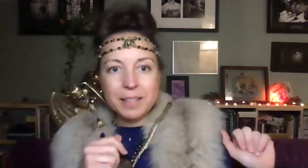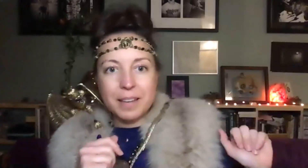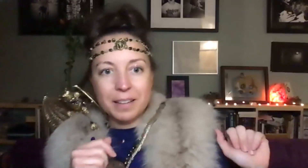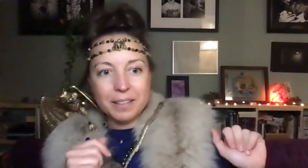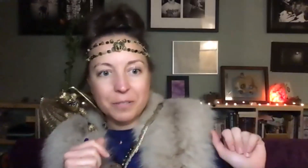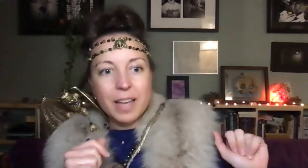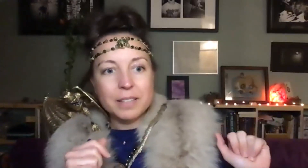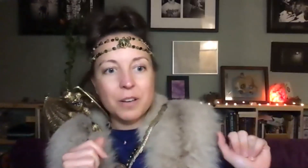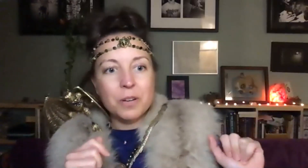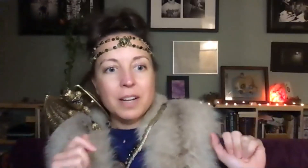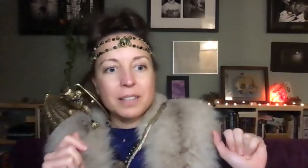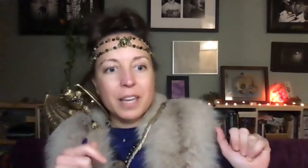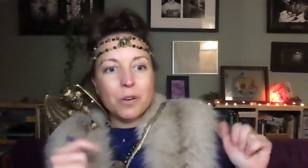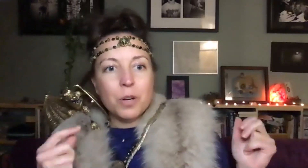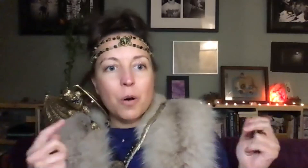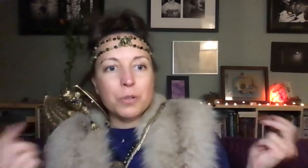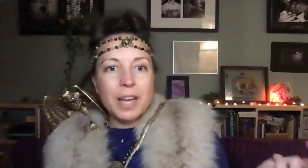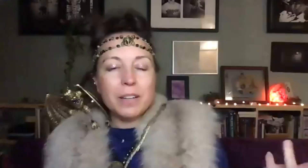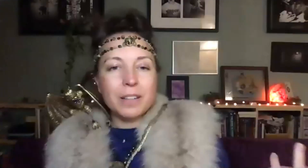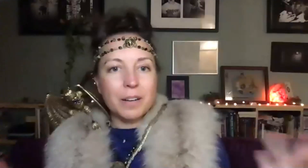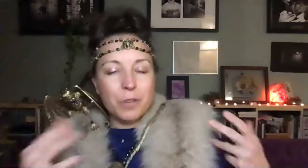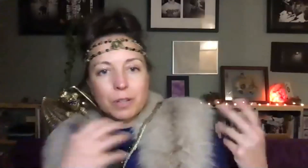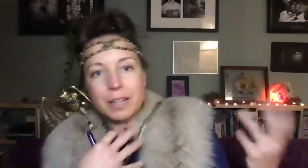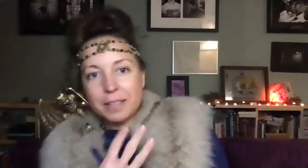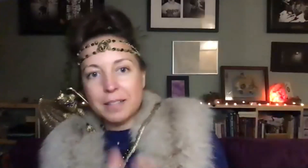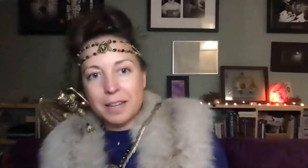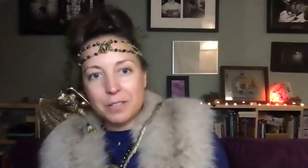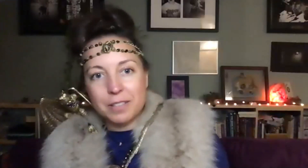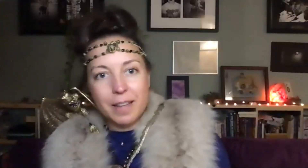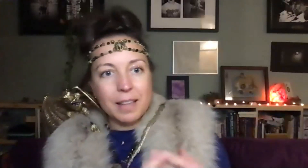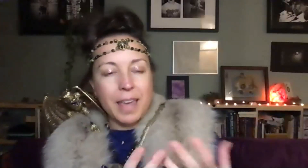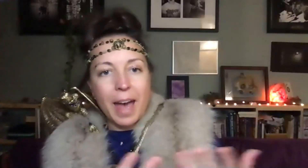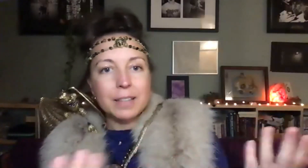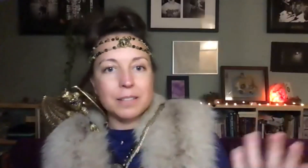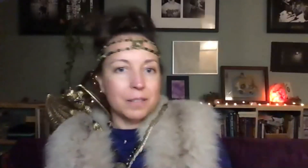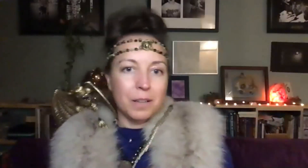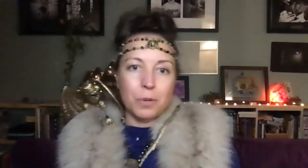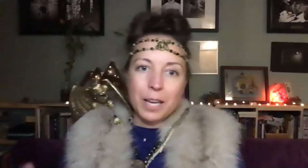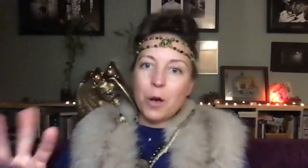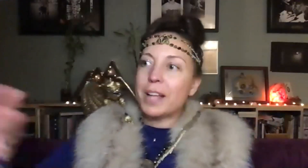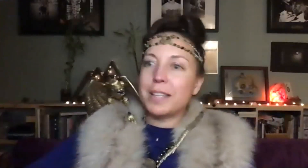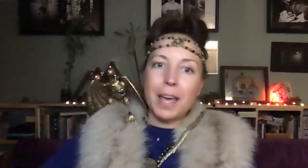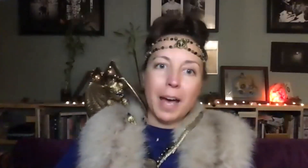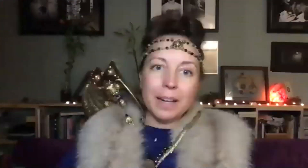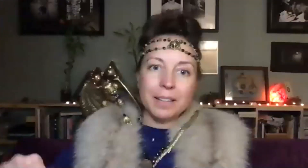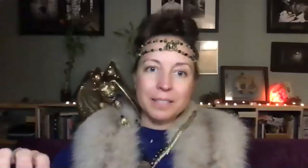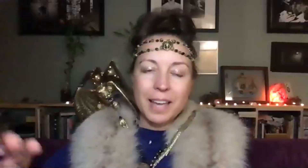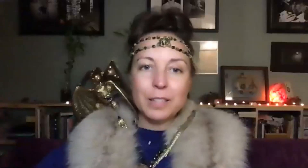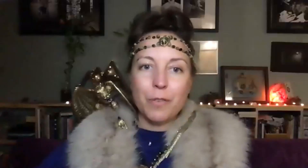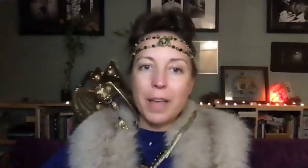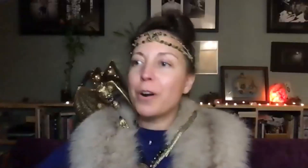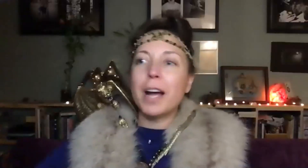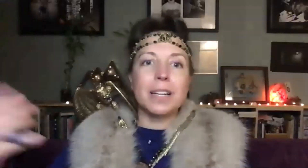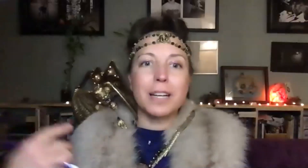being Anissa, right? So, like, you're a co-creator of your Anissa-ness, just like cats. We're like, oh, that's a cat. Like,